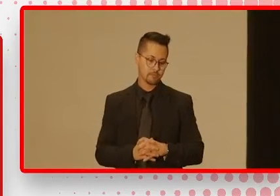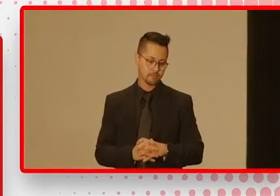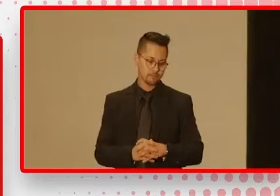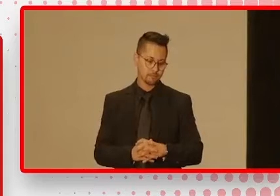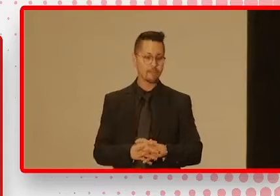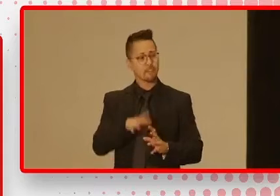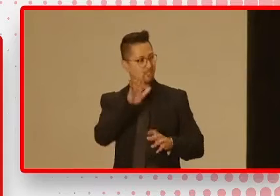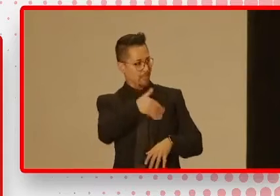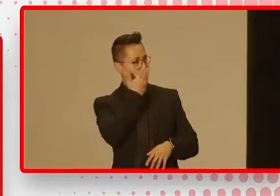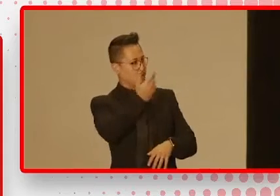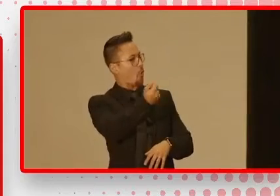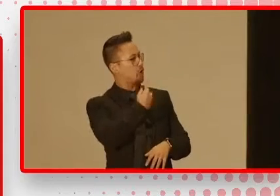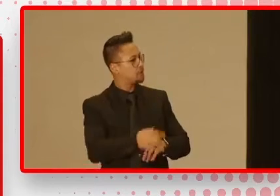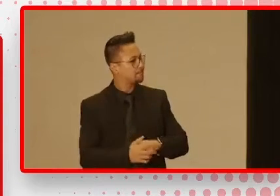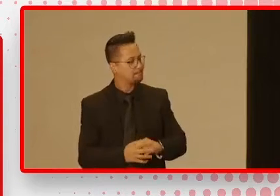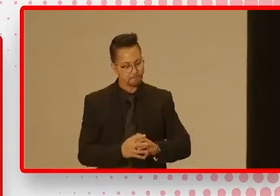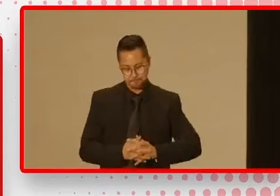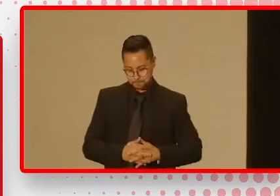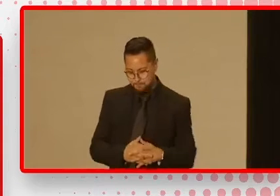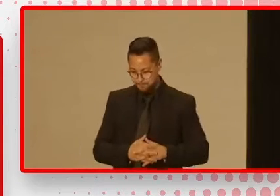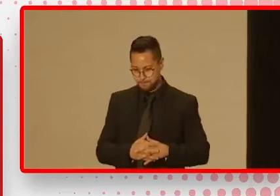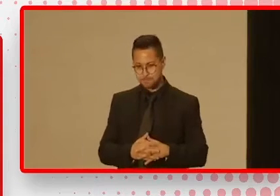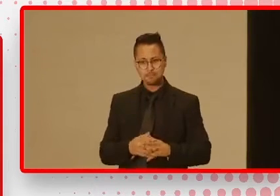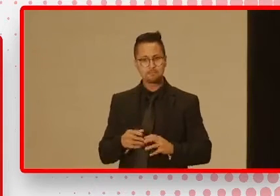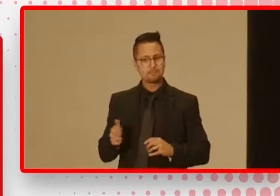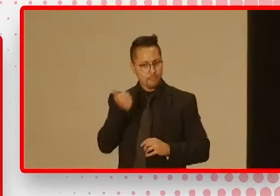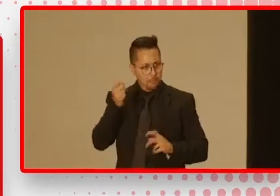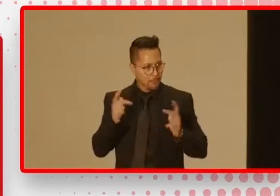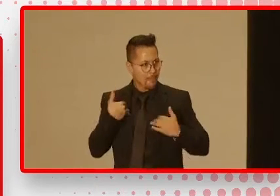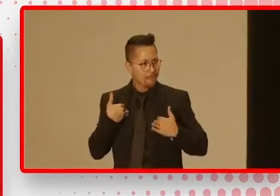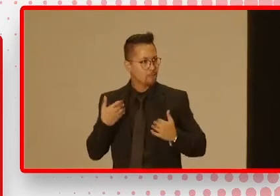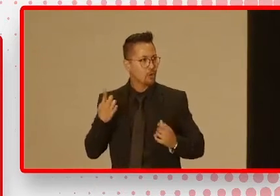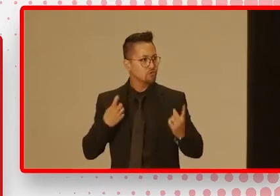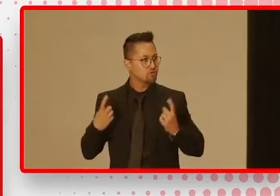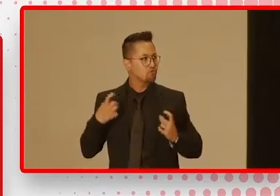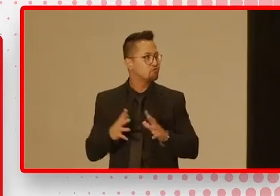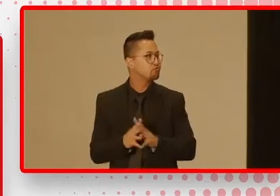That's a good question, though. Anybody else have a question?